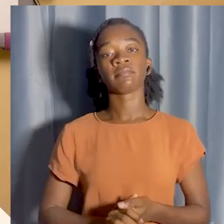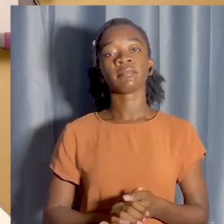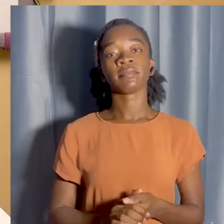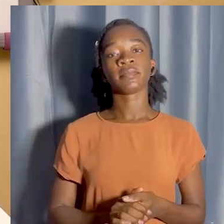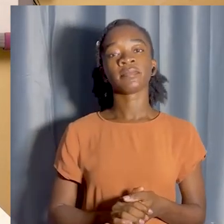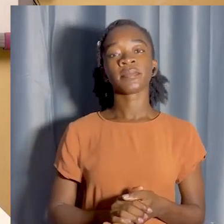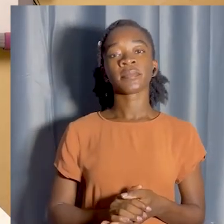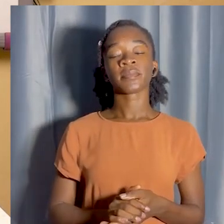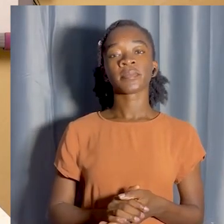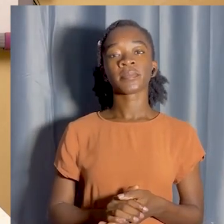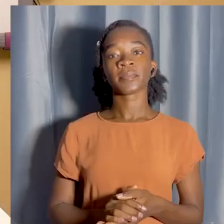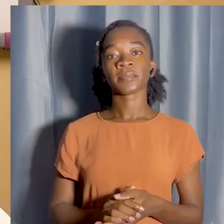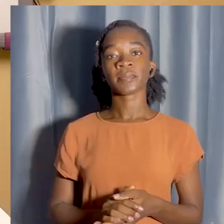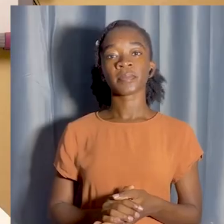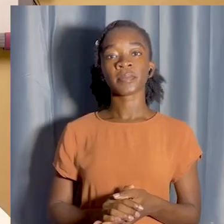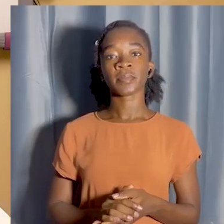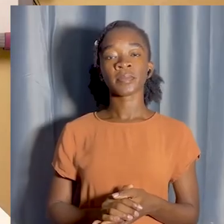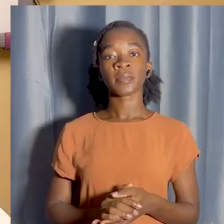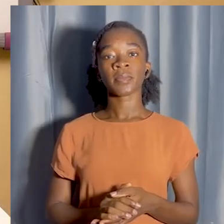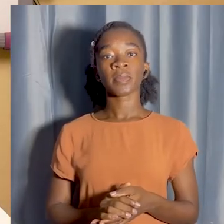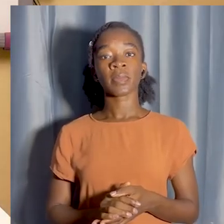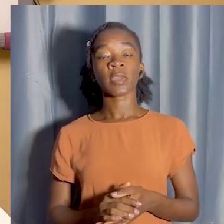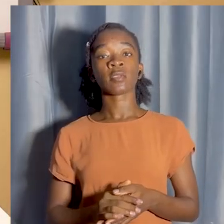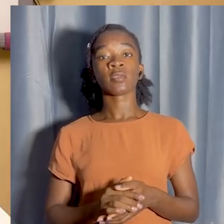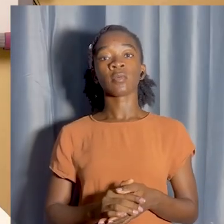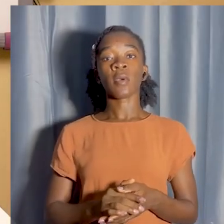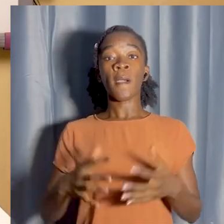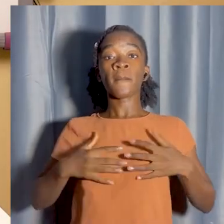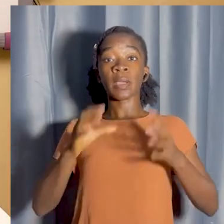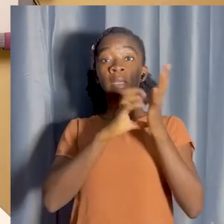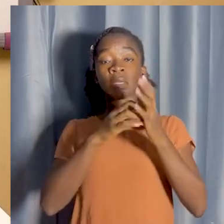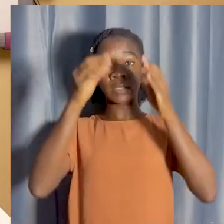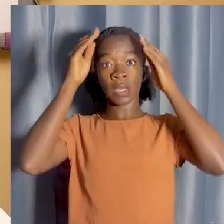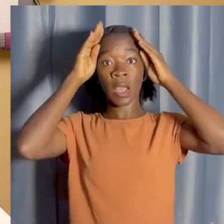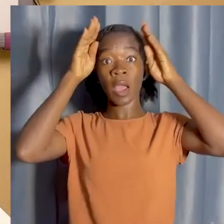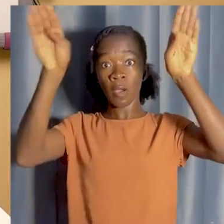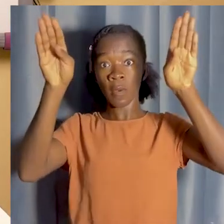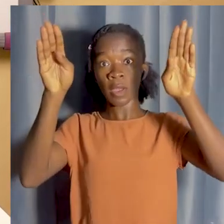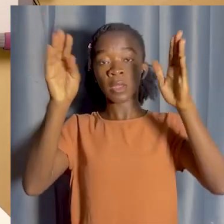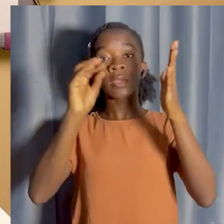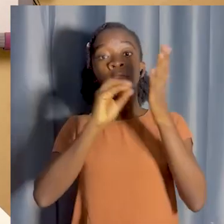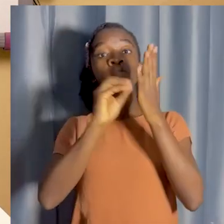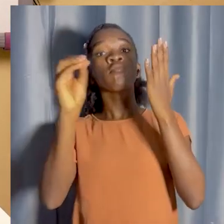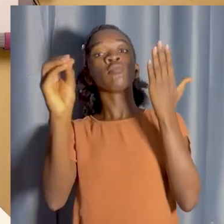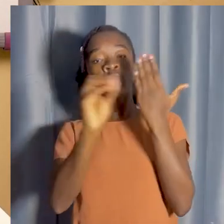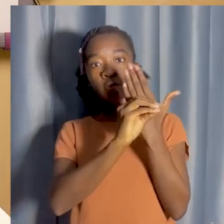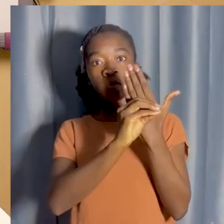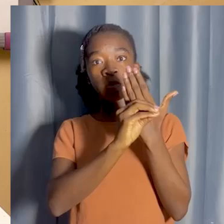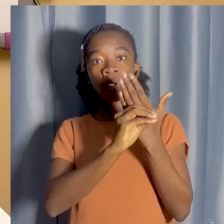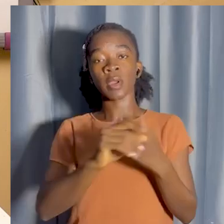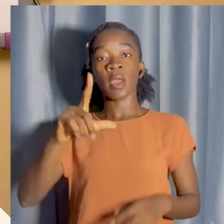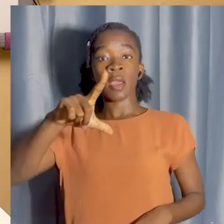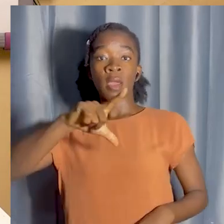so as part of the Pink October celebrations, or the things to mark the Pink October, the